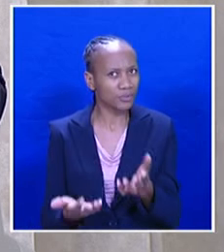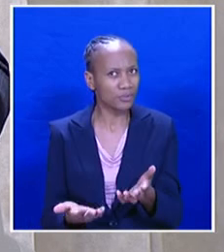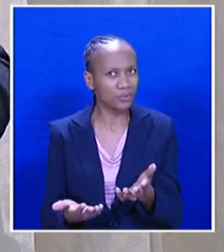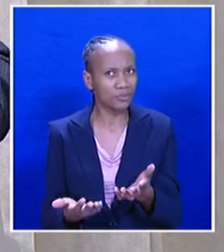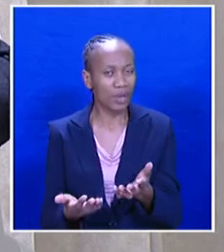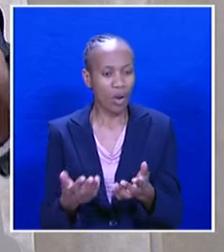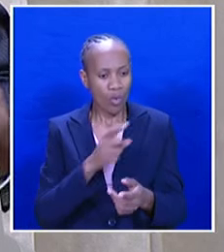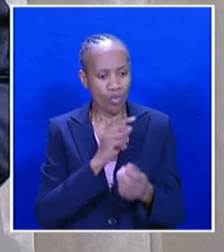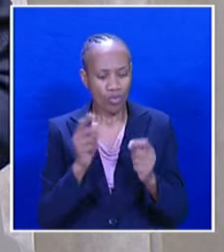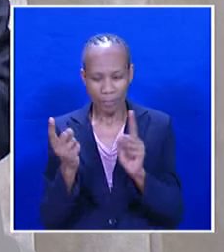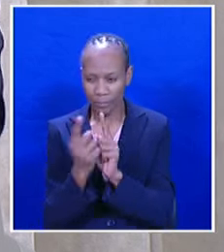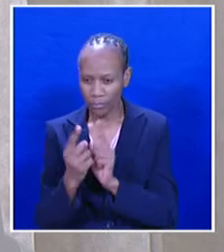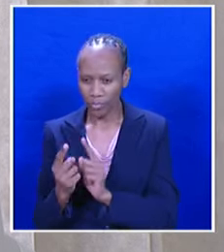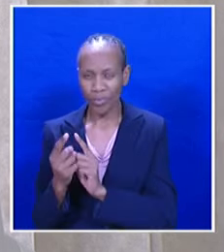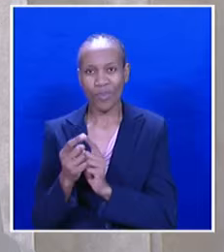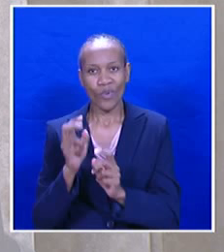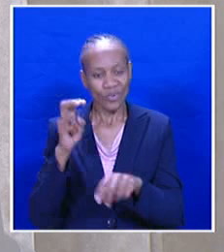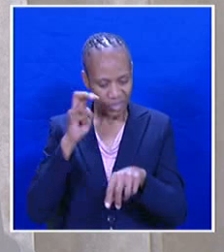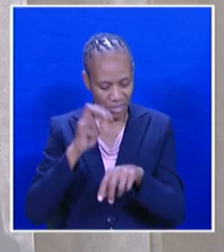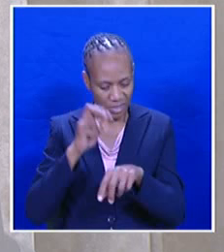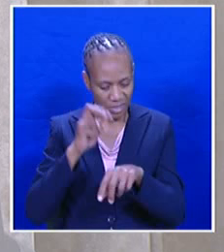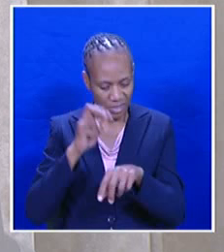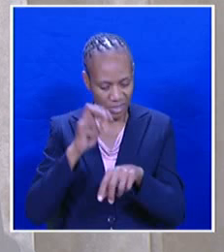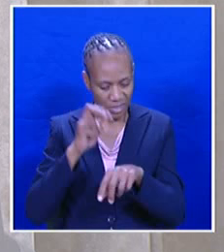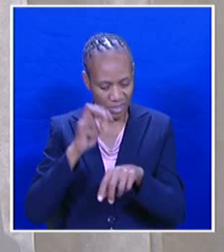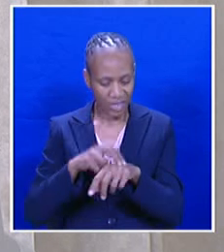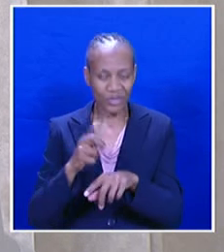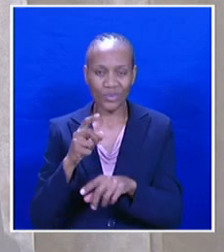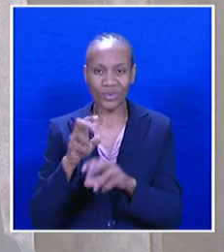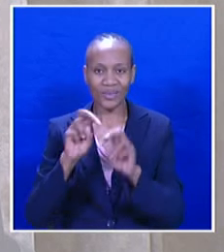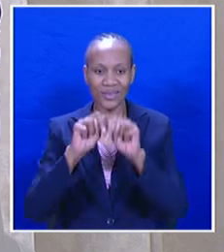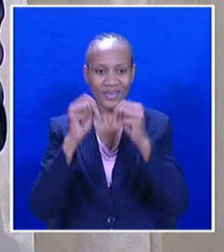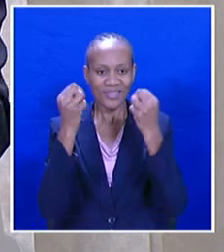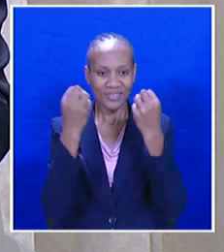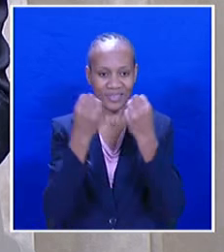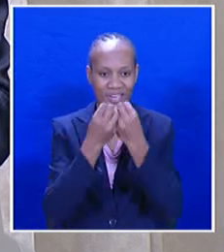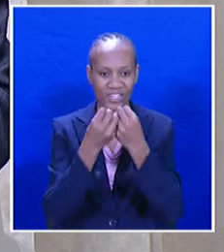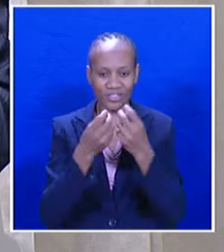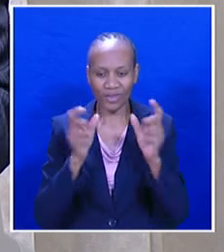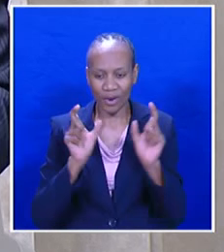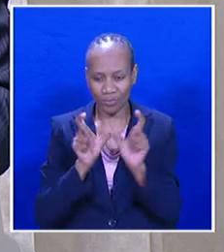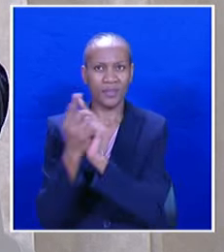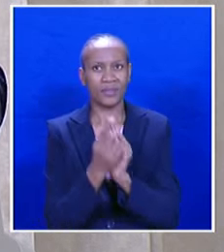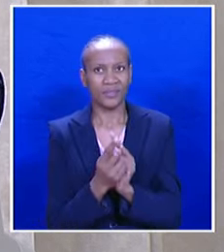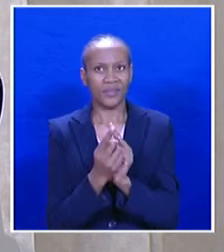binational councils with them, where we cooperate at close and are able to reach a